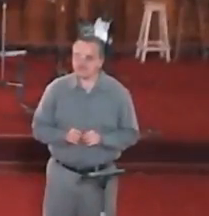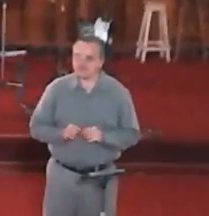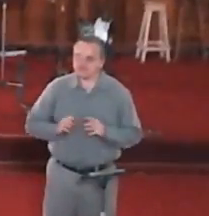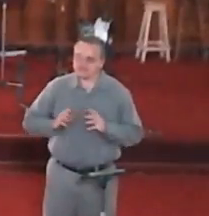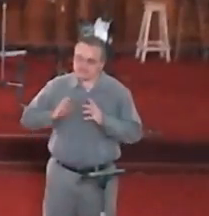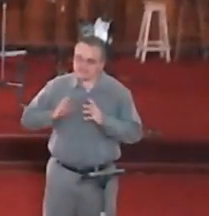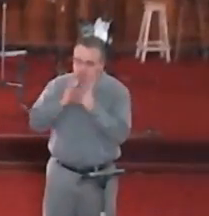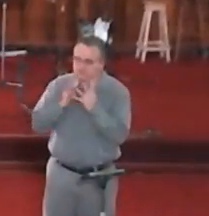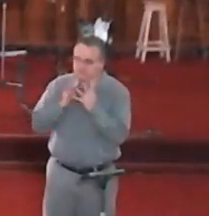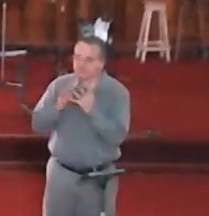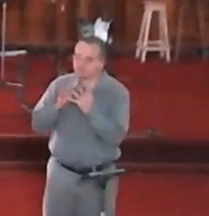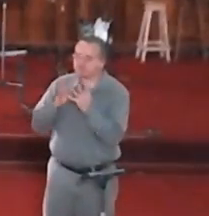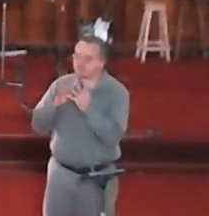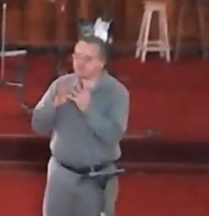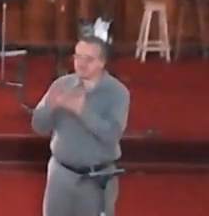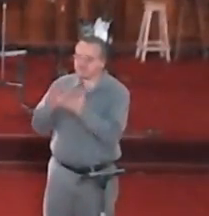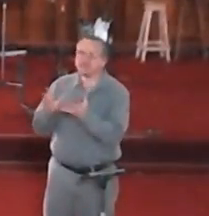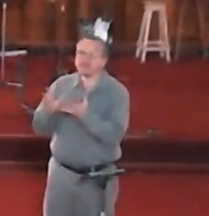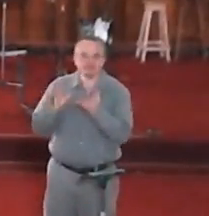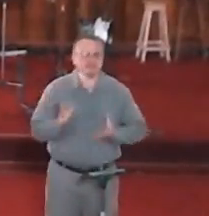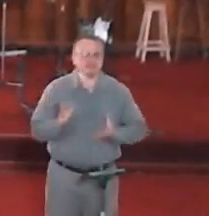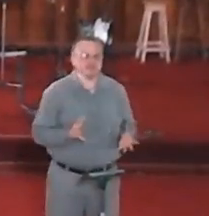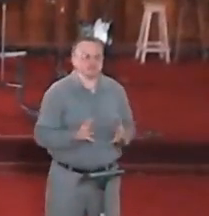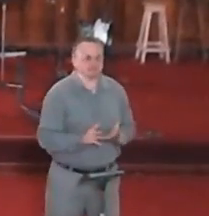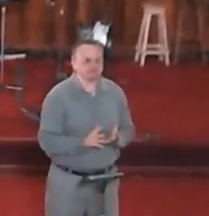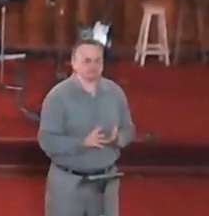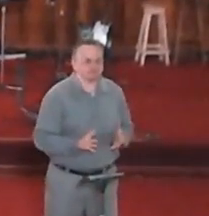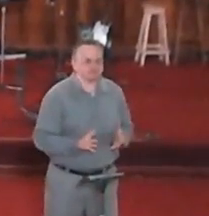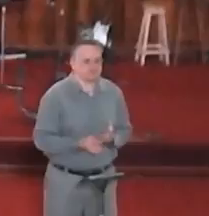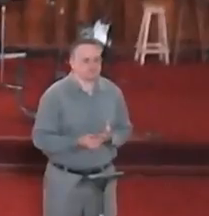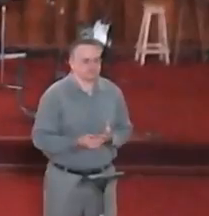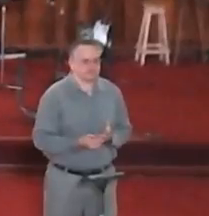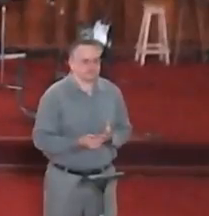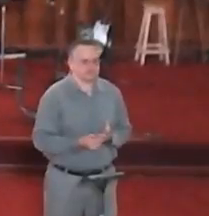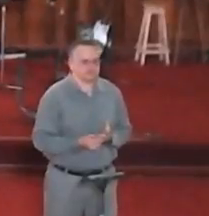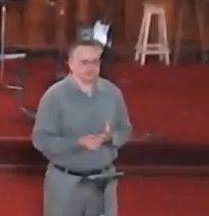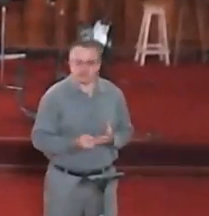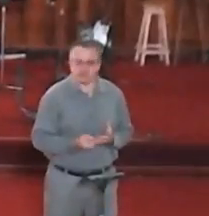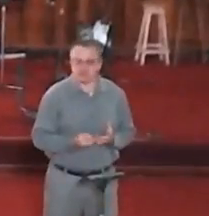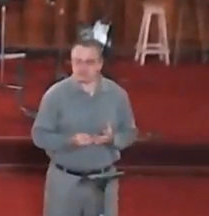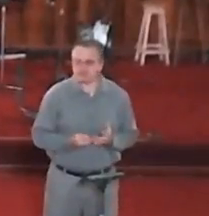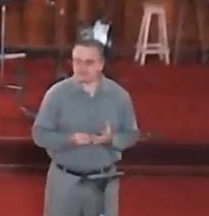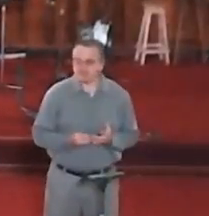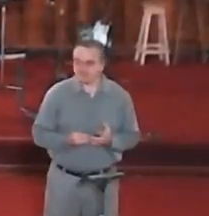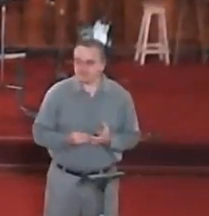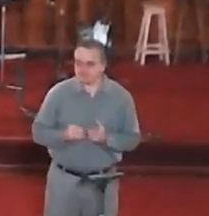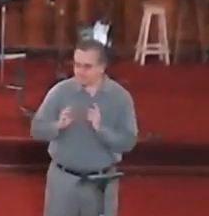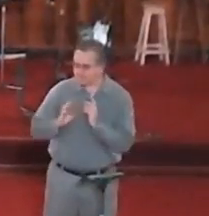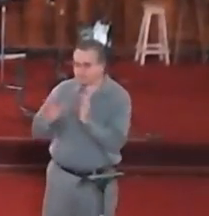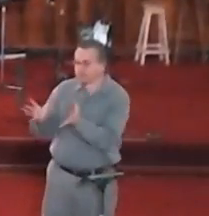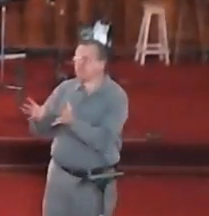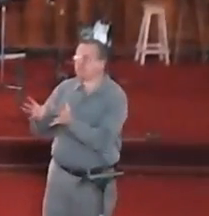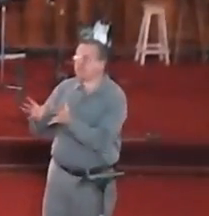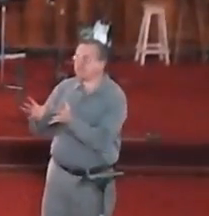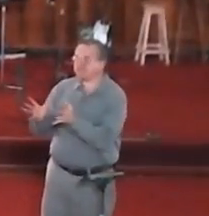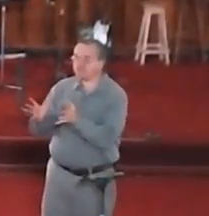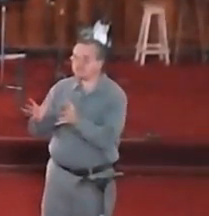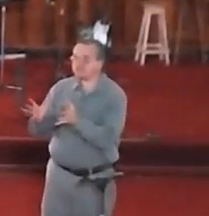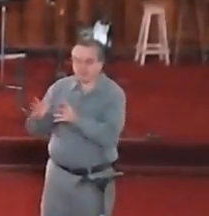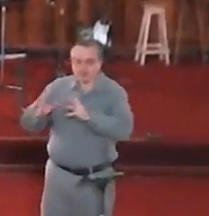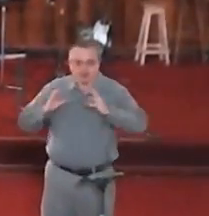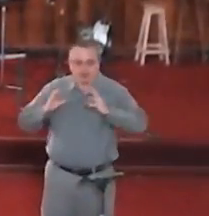Y tenemos aquí poder de vida y de muerte. Here we have the power of life and death. Encendida por el